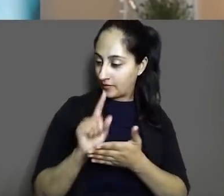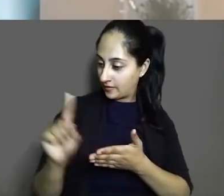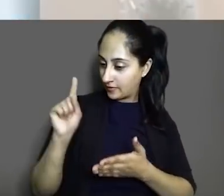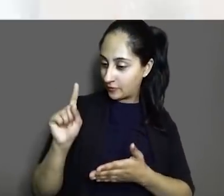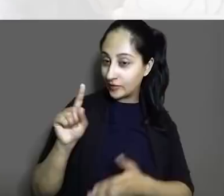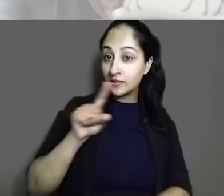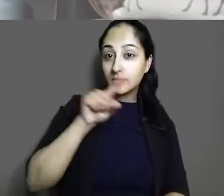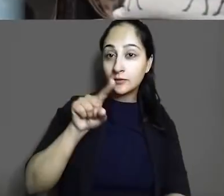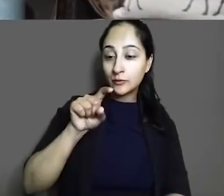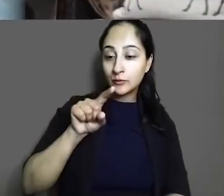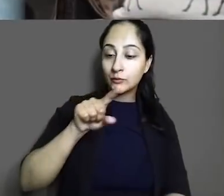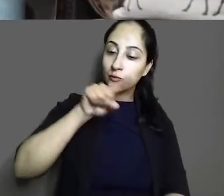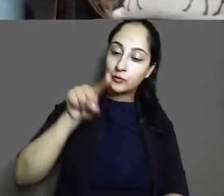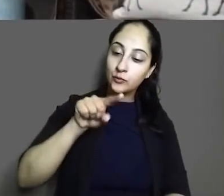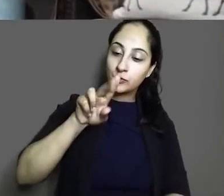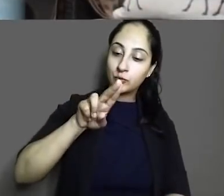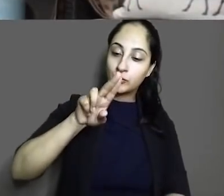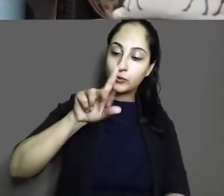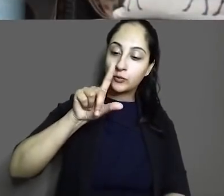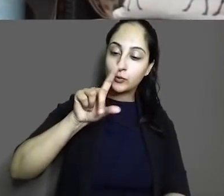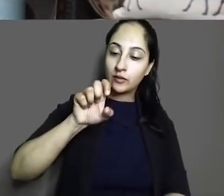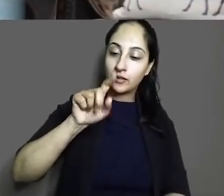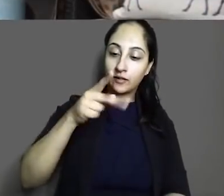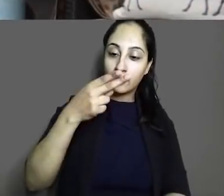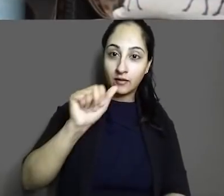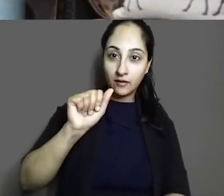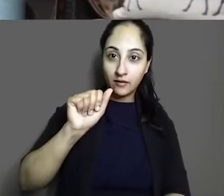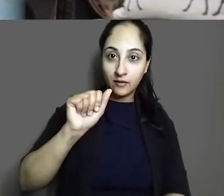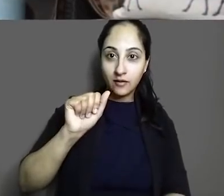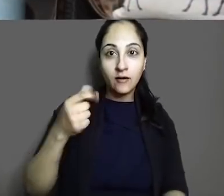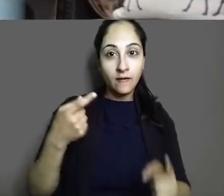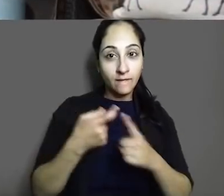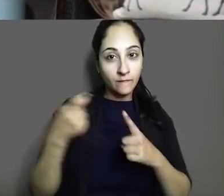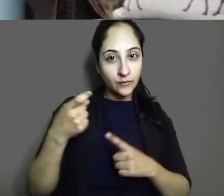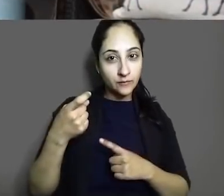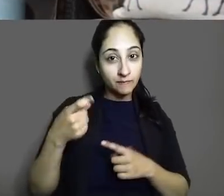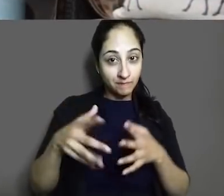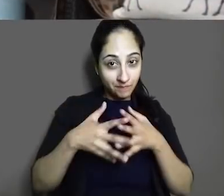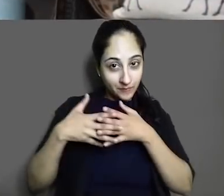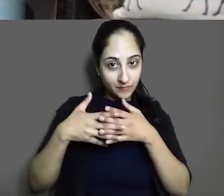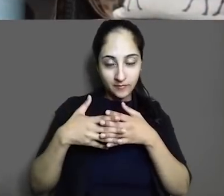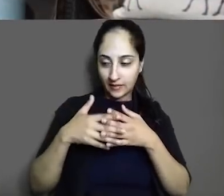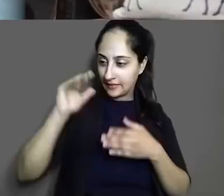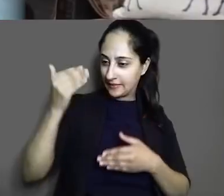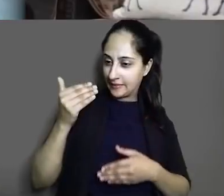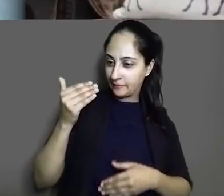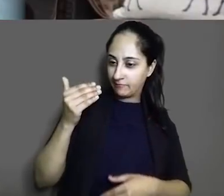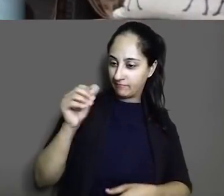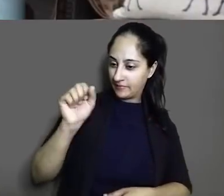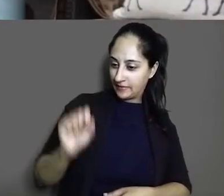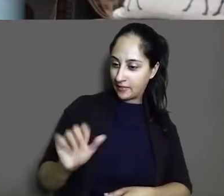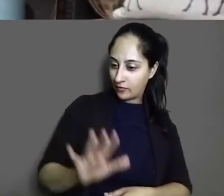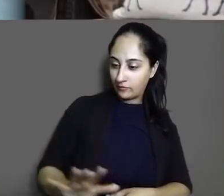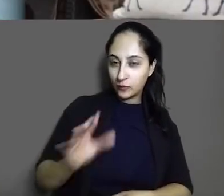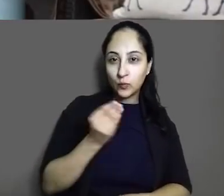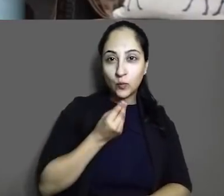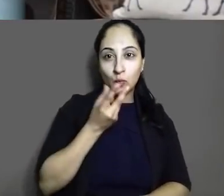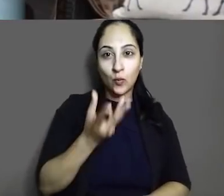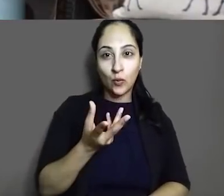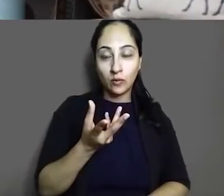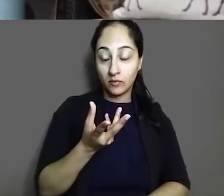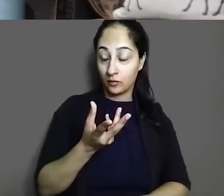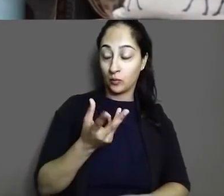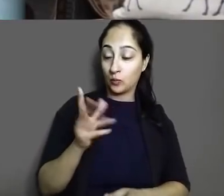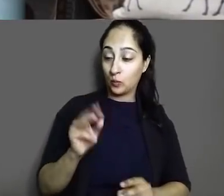to him. Just last week, Zuleika, who joined us from seemed like a tropical, warm destination down